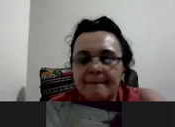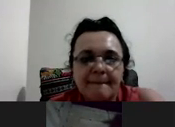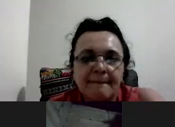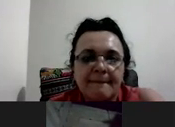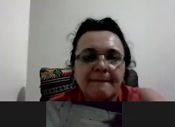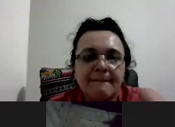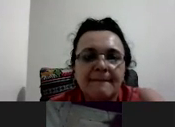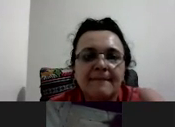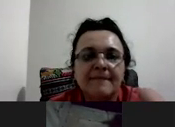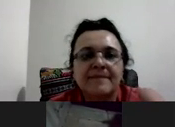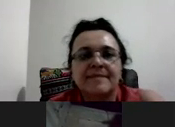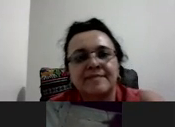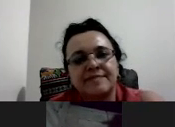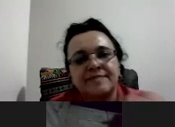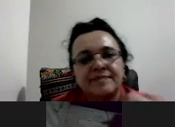Black pepper.